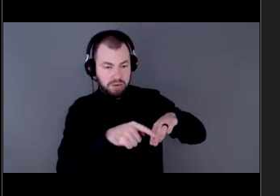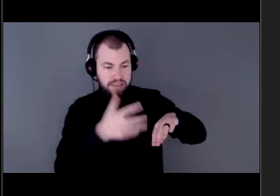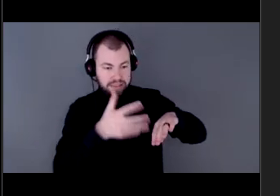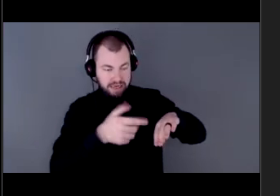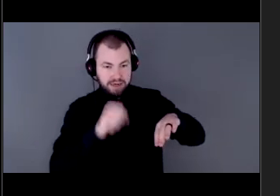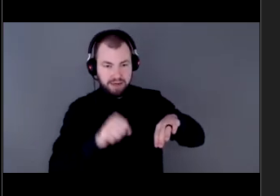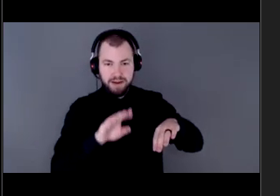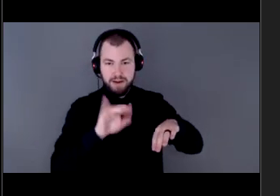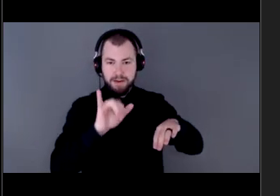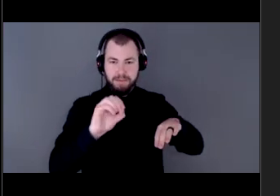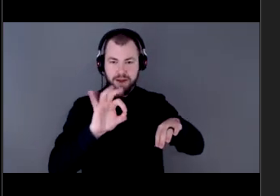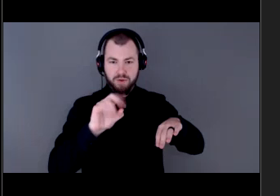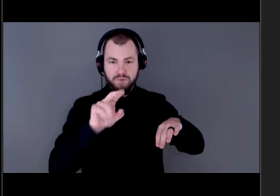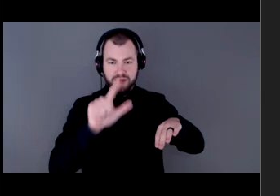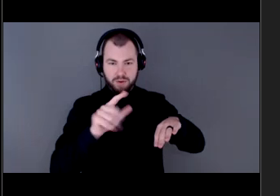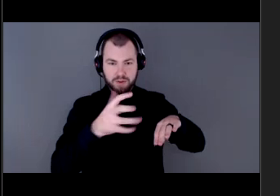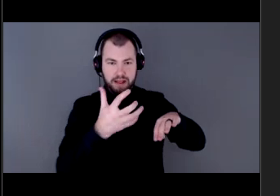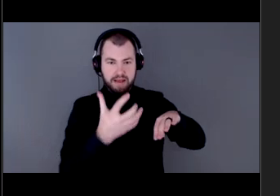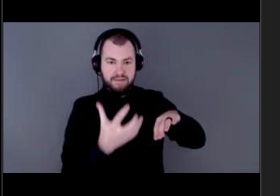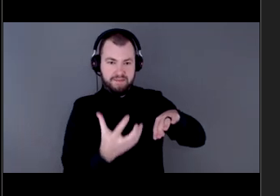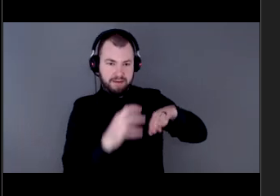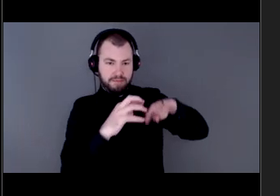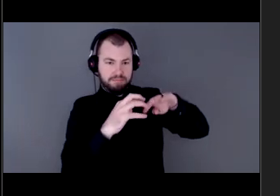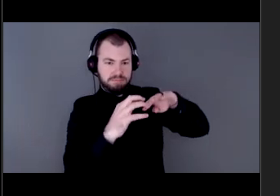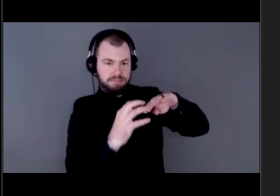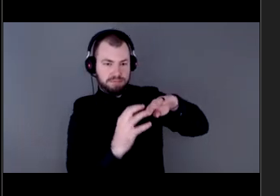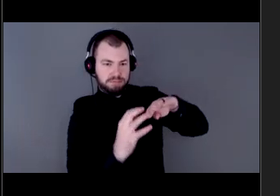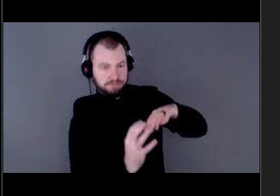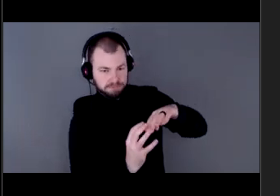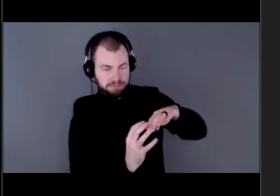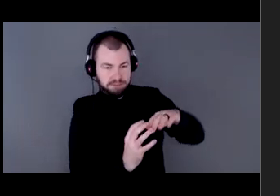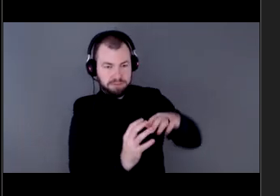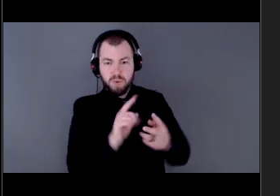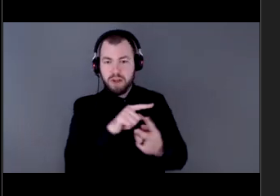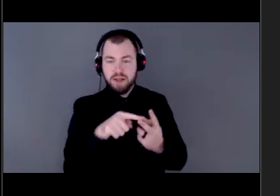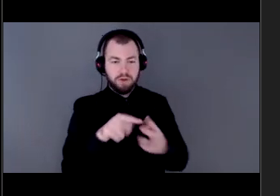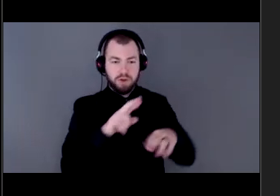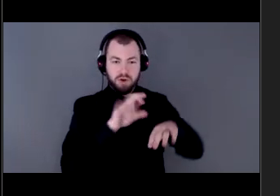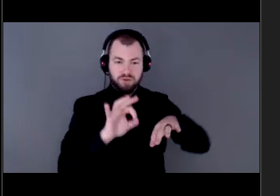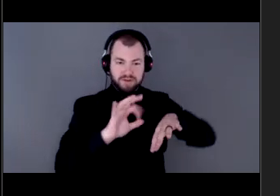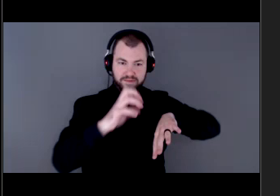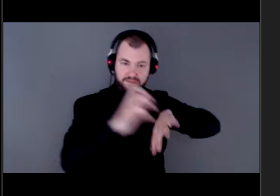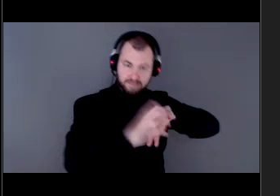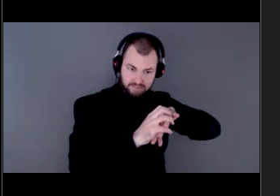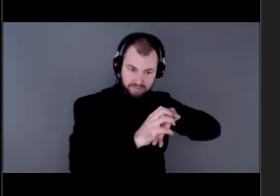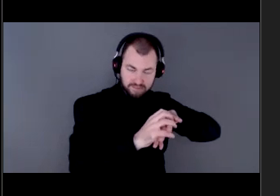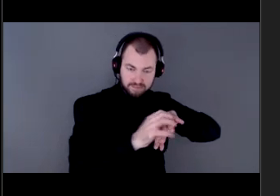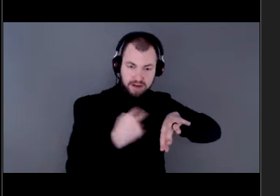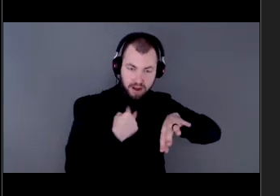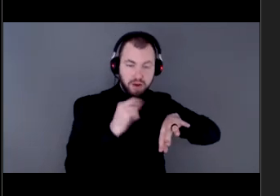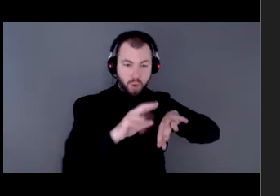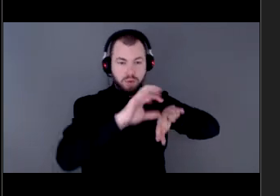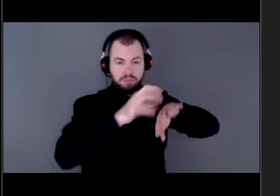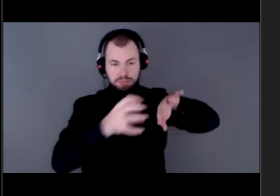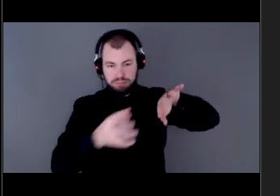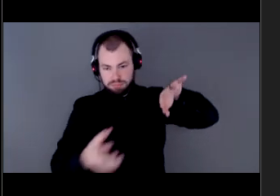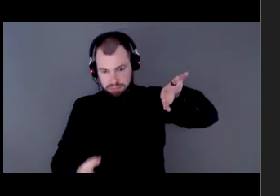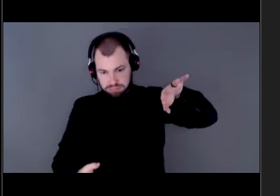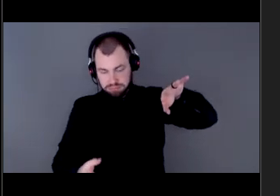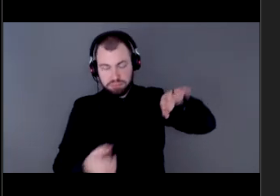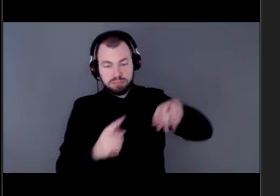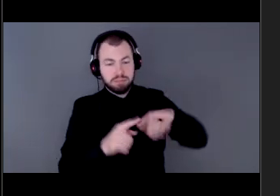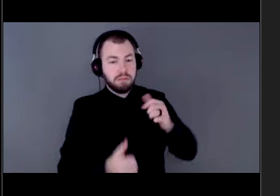heavier. And then it begins to sink, and it'll either plaster itself on the reef or tumble down the reef slope. But the majority of what we find is honestly